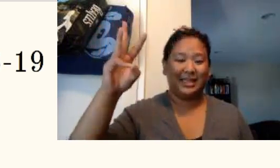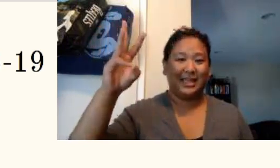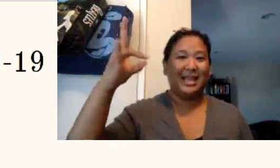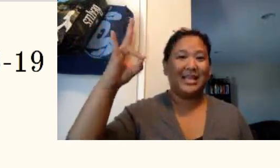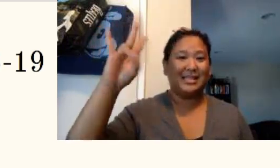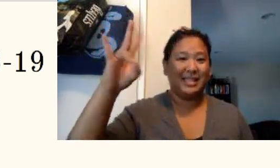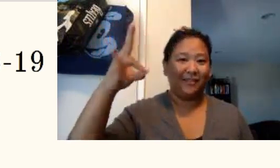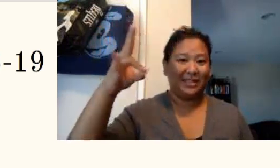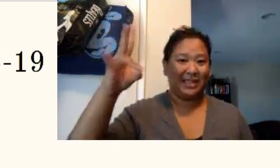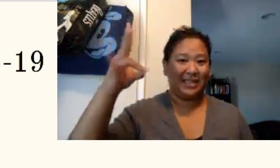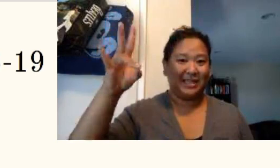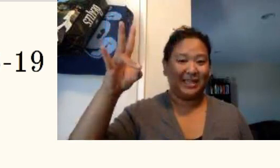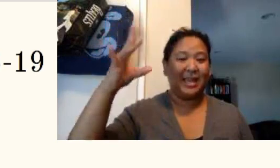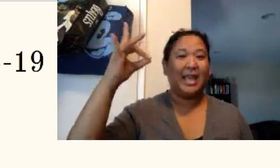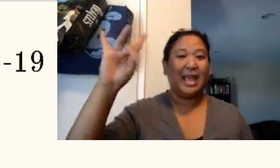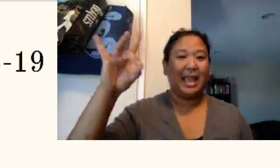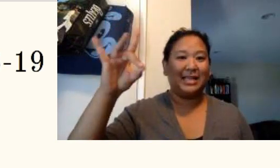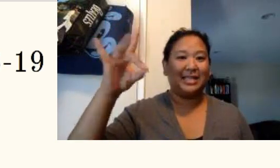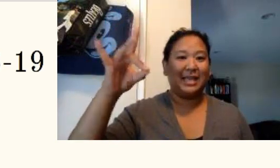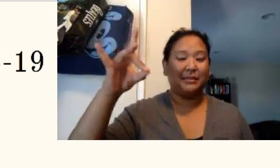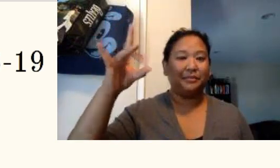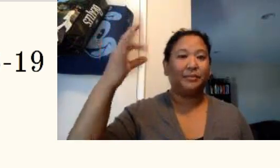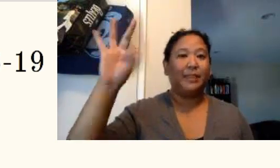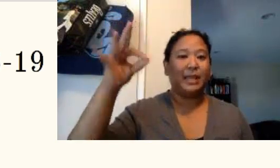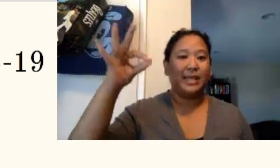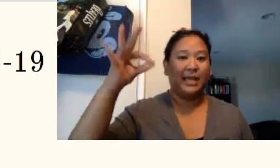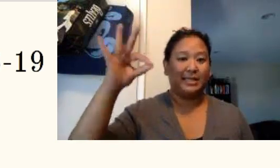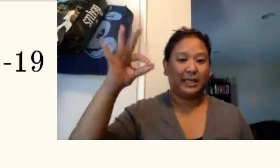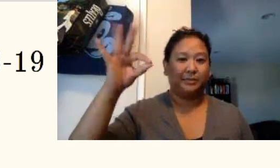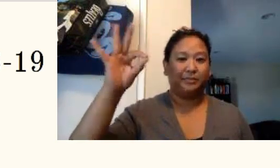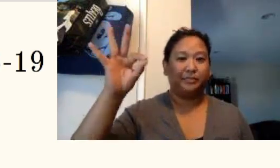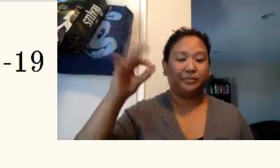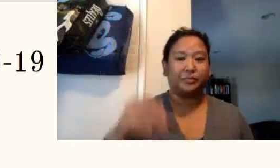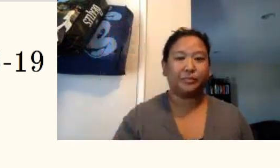16, 17, 18, 19.